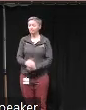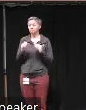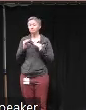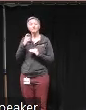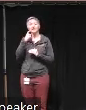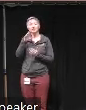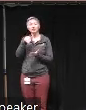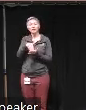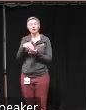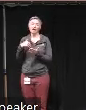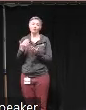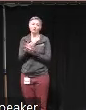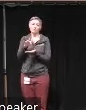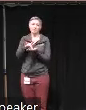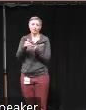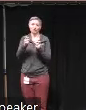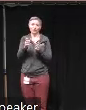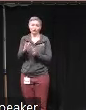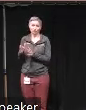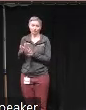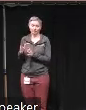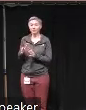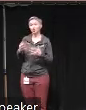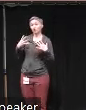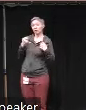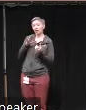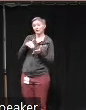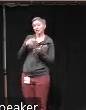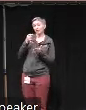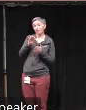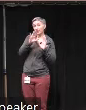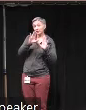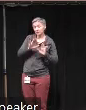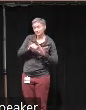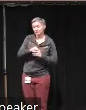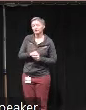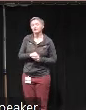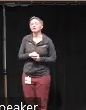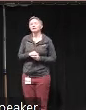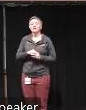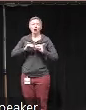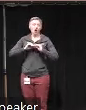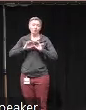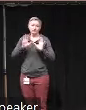we have a new medical directors, Recovery Center of Excellence is obviously